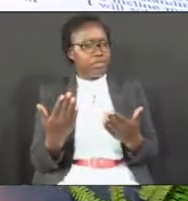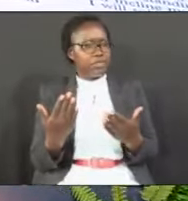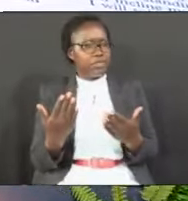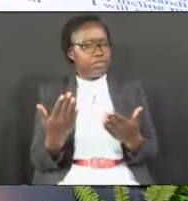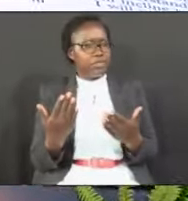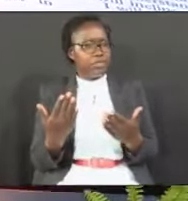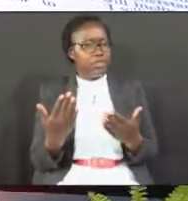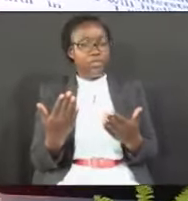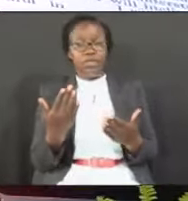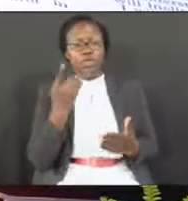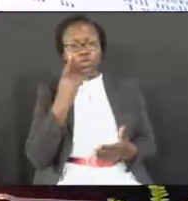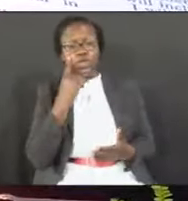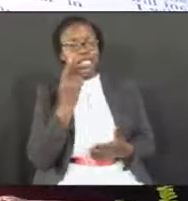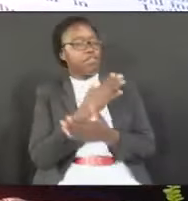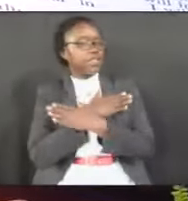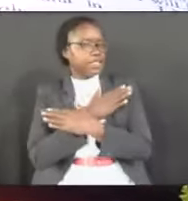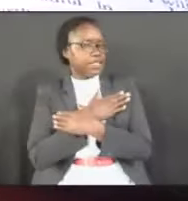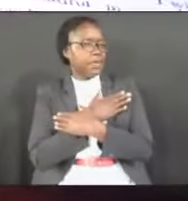You see, friends,